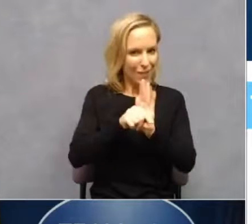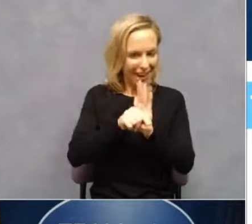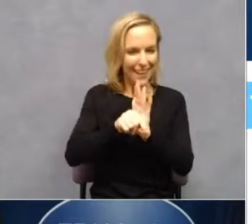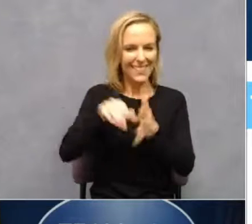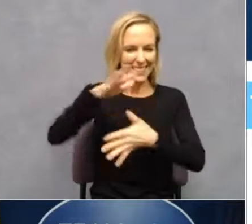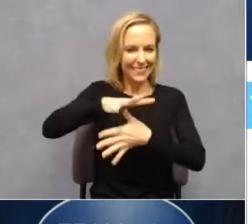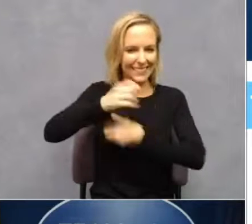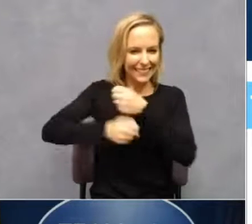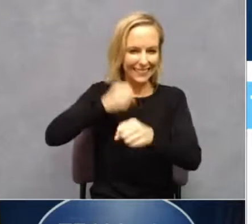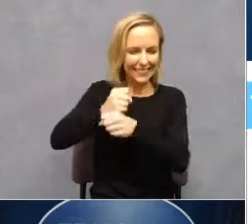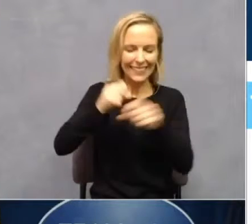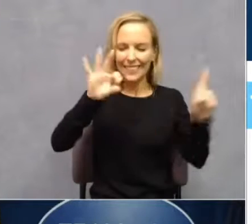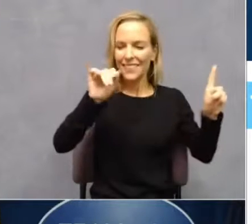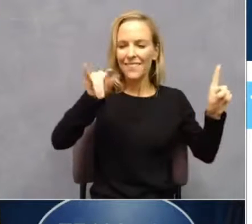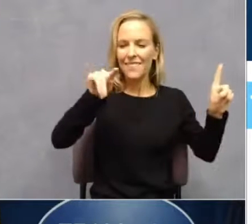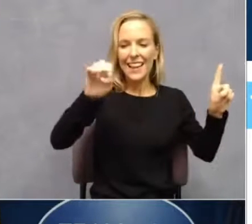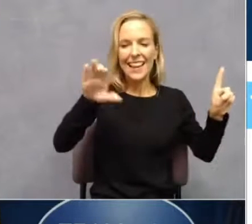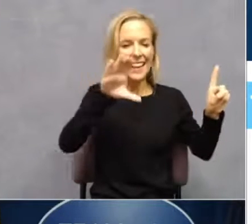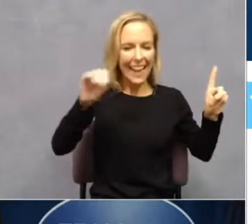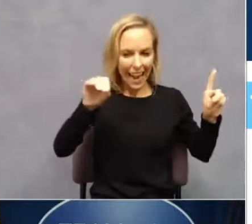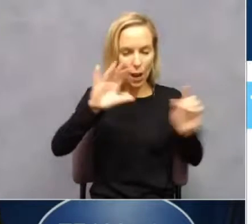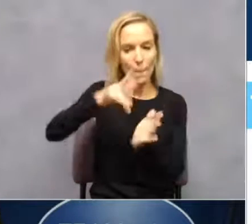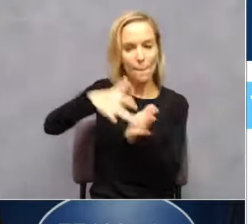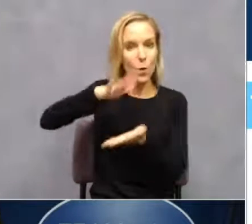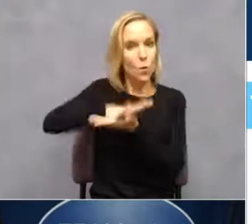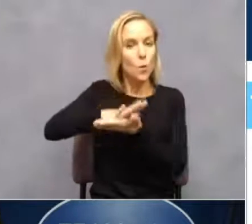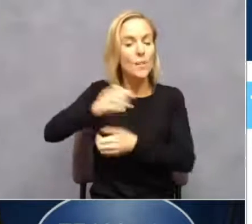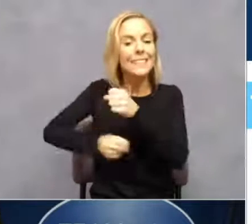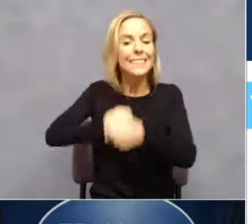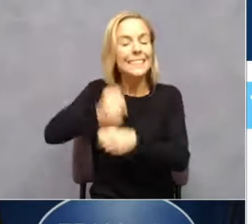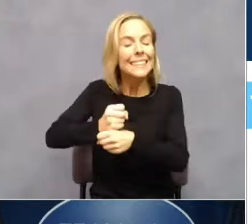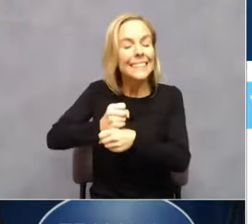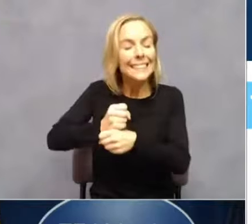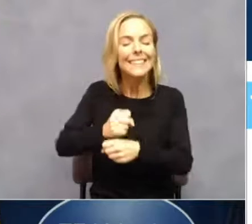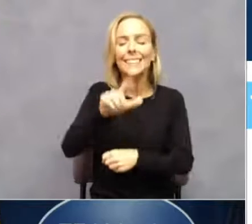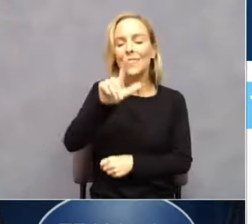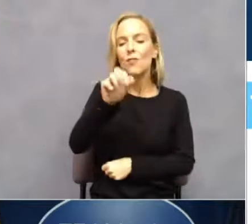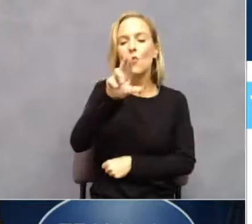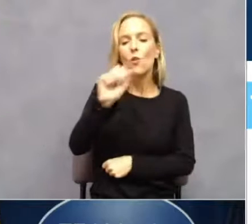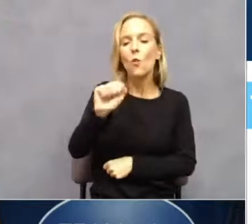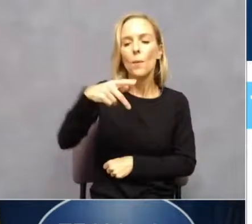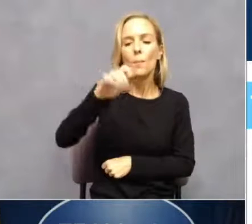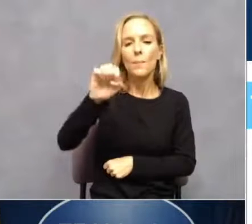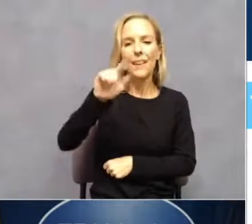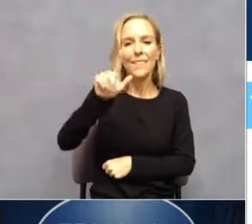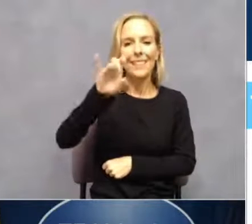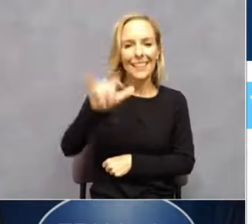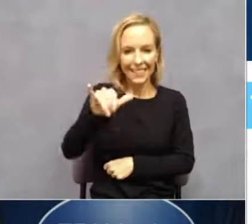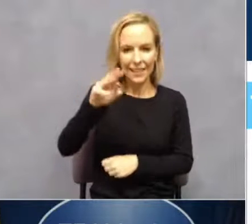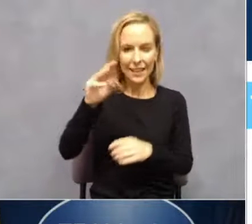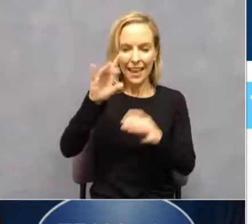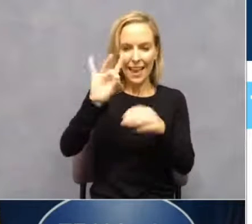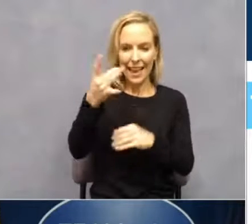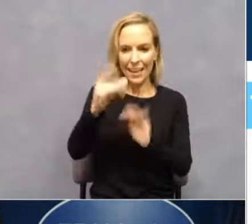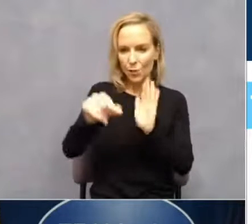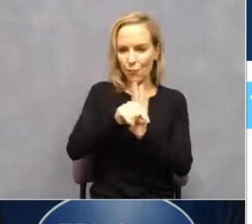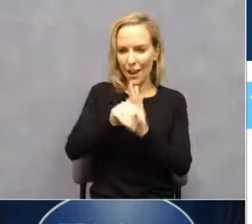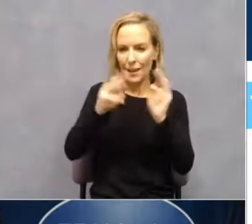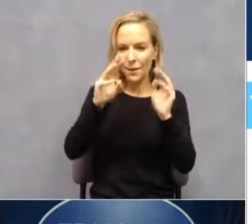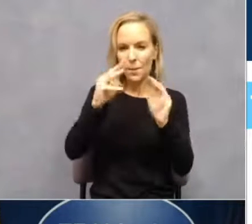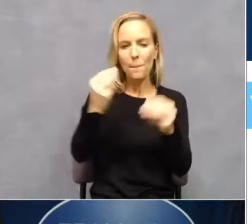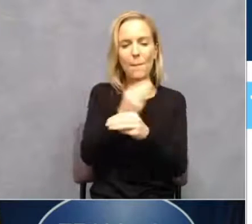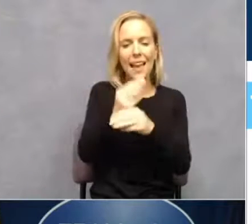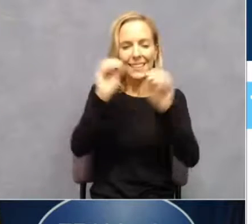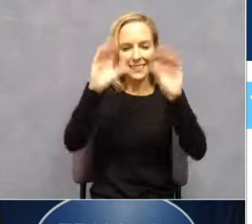Fayette County. The middle school teacher of the year is Laura Peevely, an 8th grade math teacher from Westport Middle School in